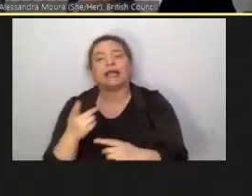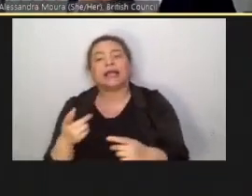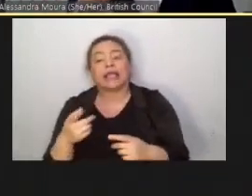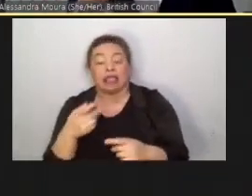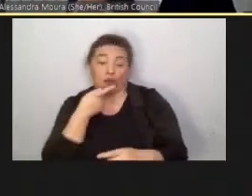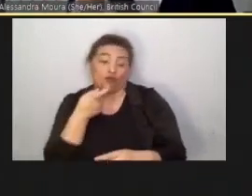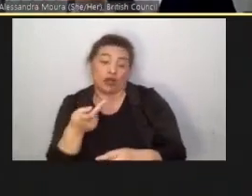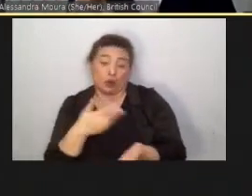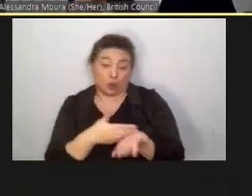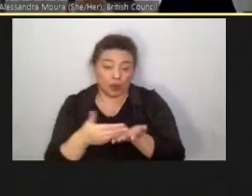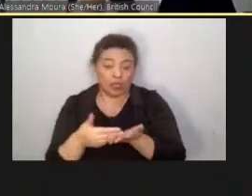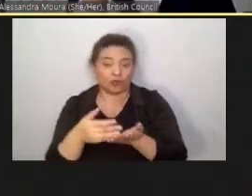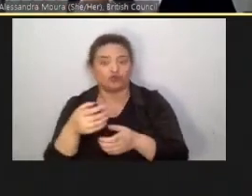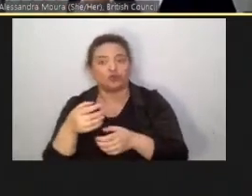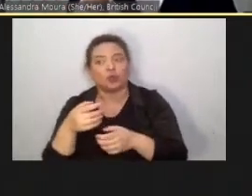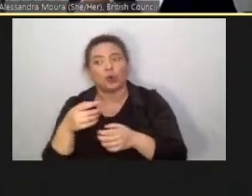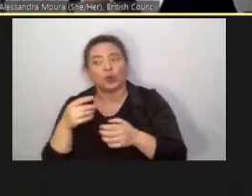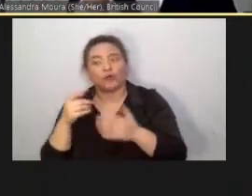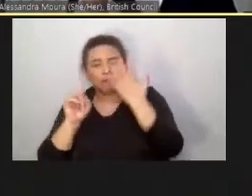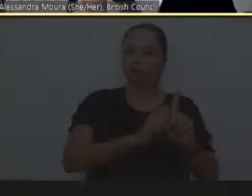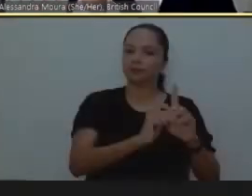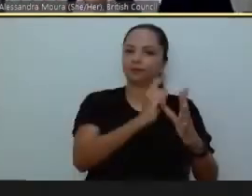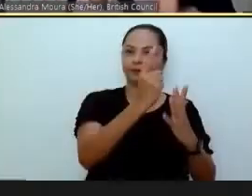to April.